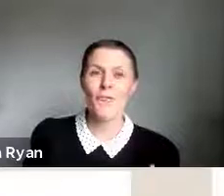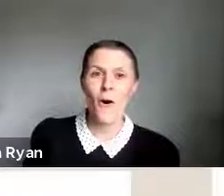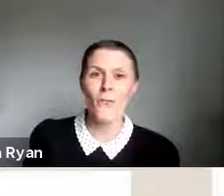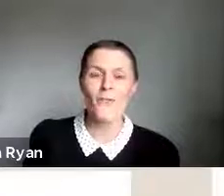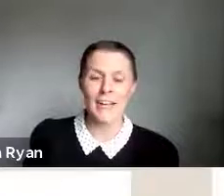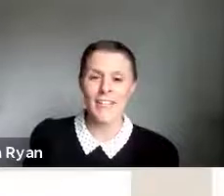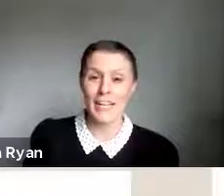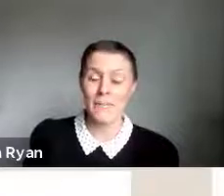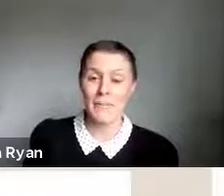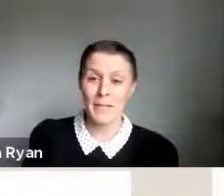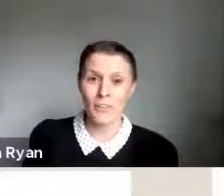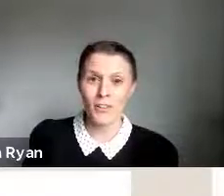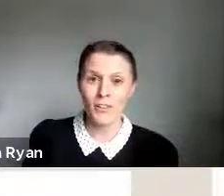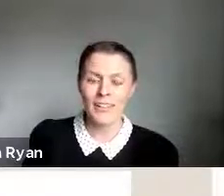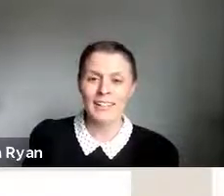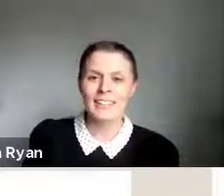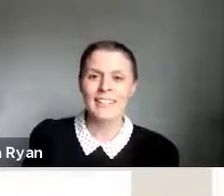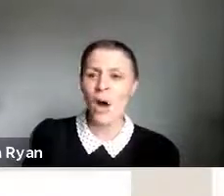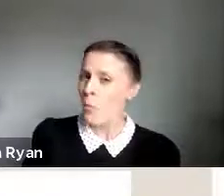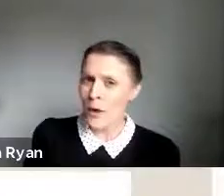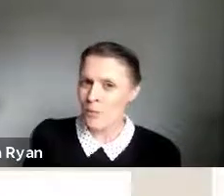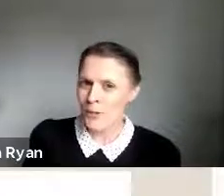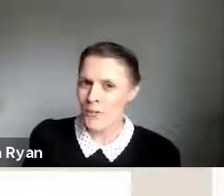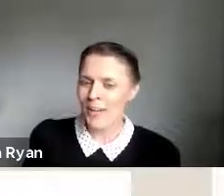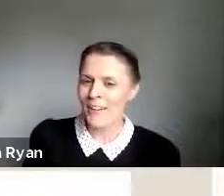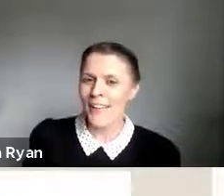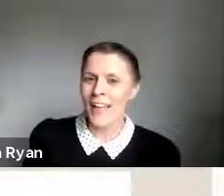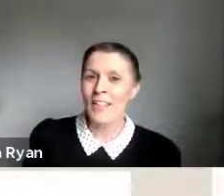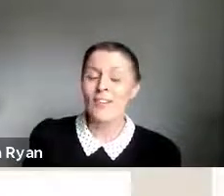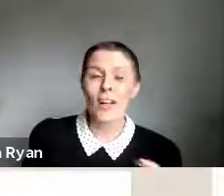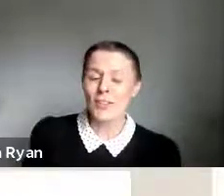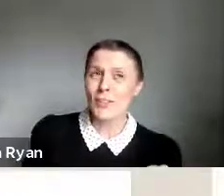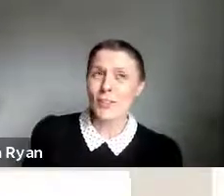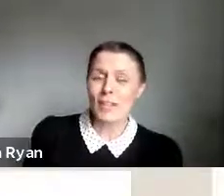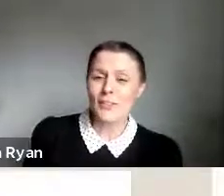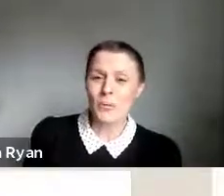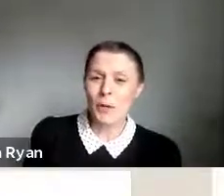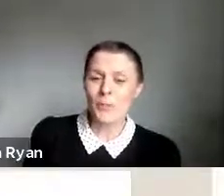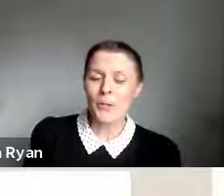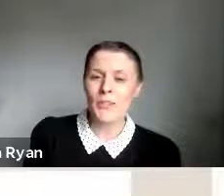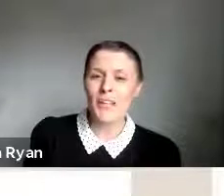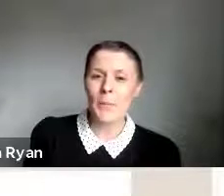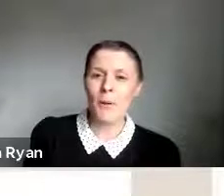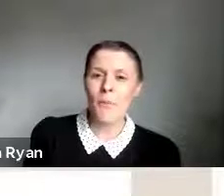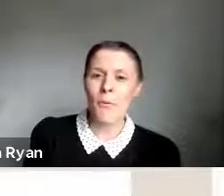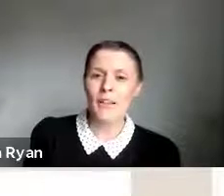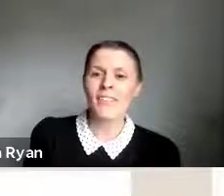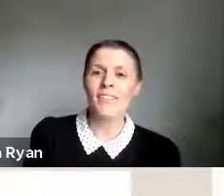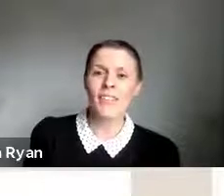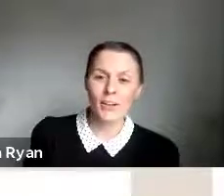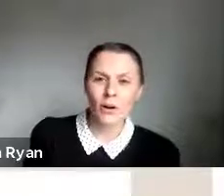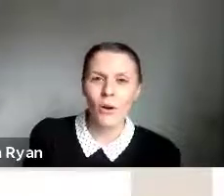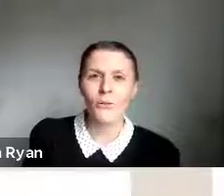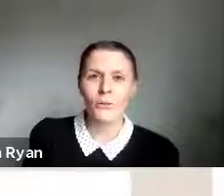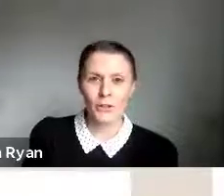0.008% of all vaccinated people, not 1%, not just less than 1%, but